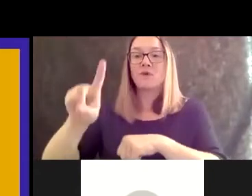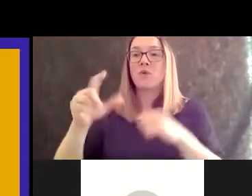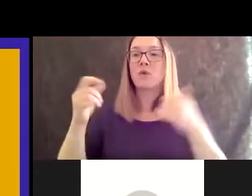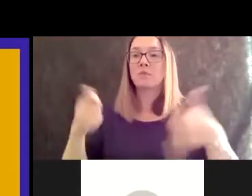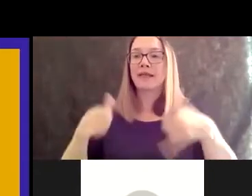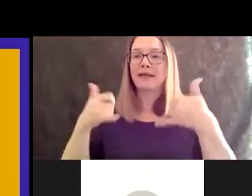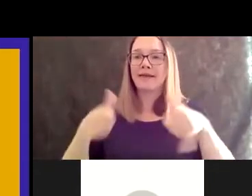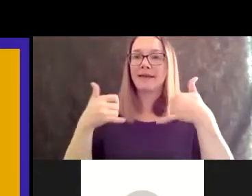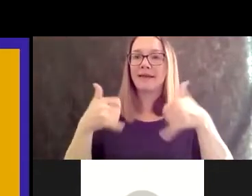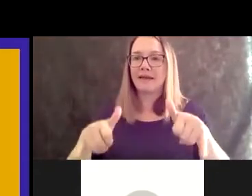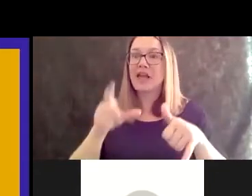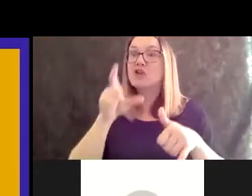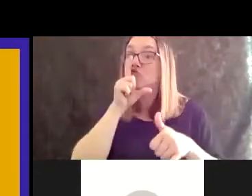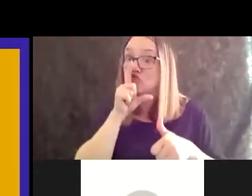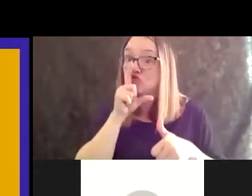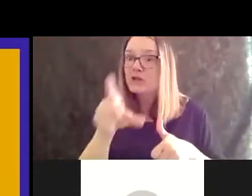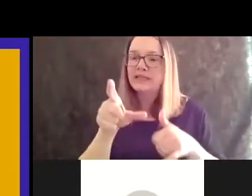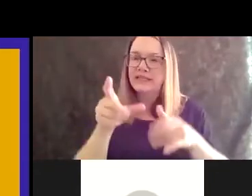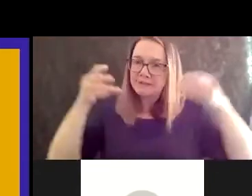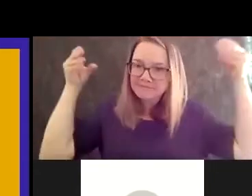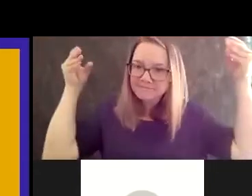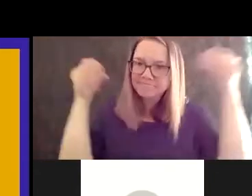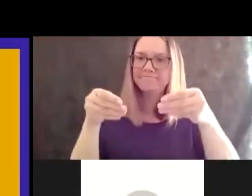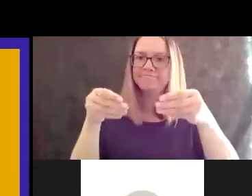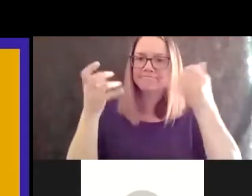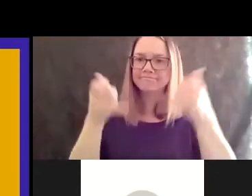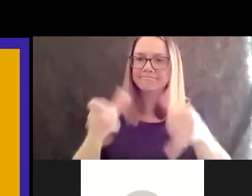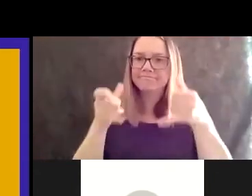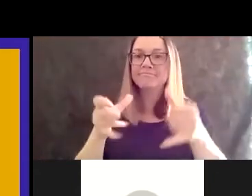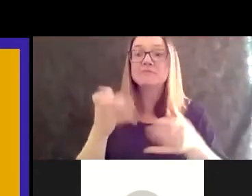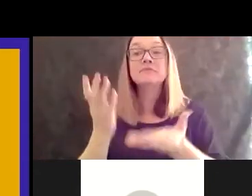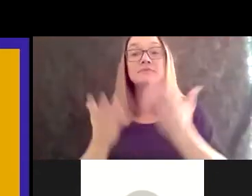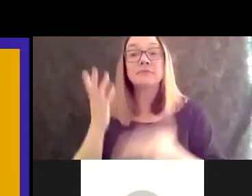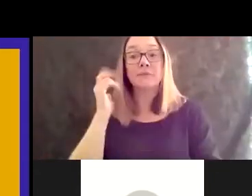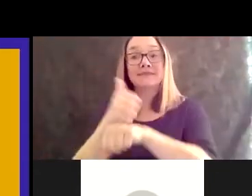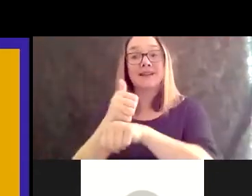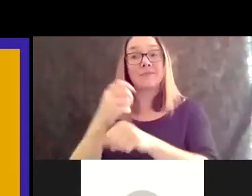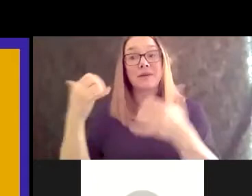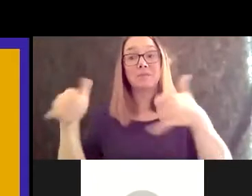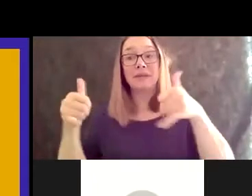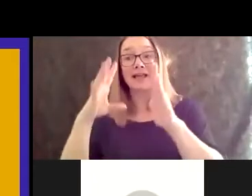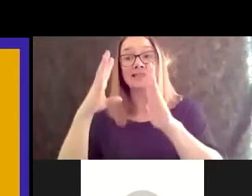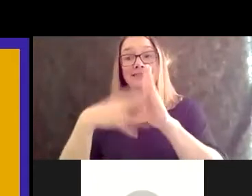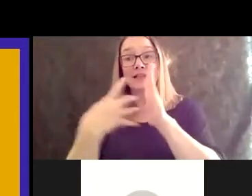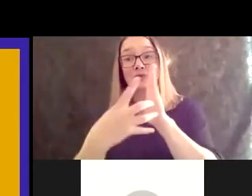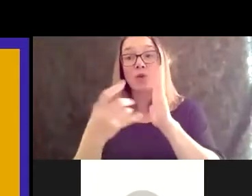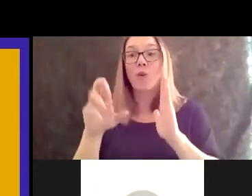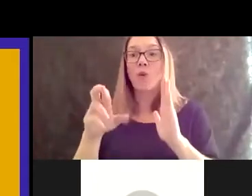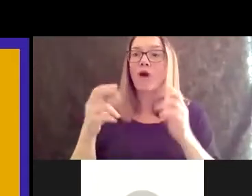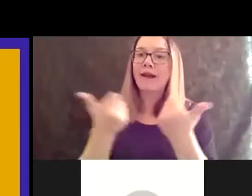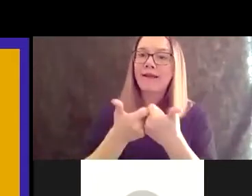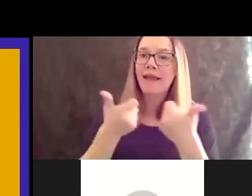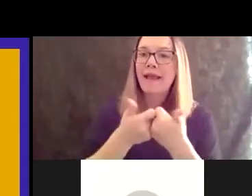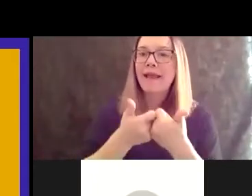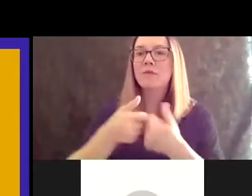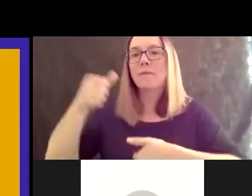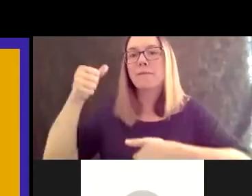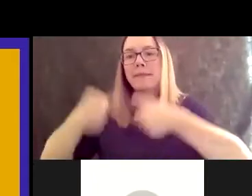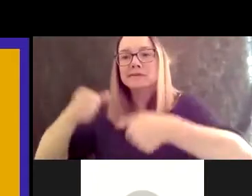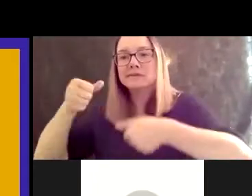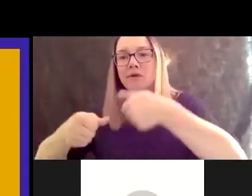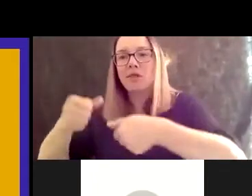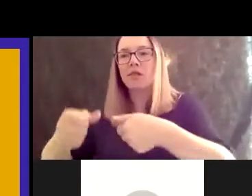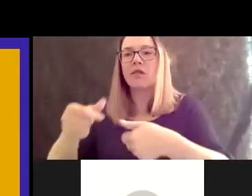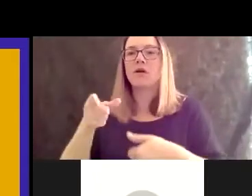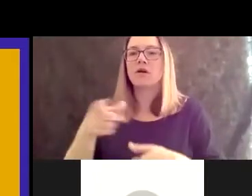really be in there to make sure that you maybe set up a play schedule, or if you have a game or a puzzle or something that you've always